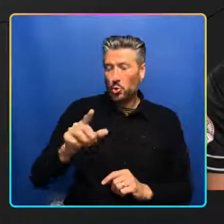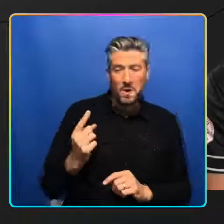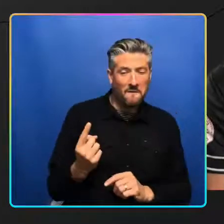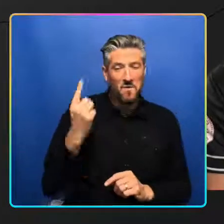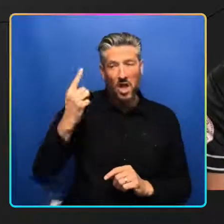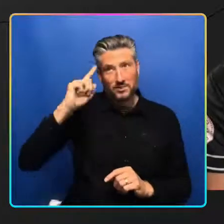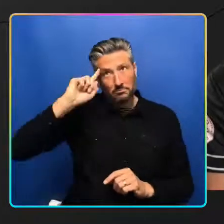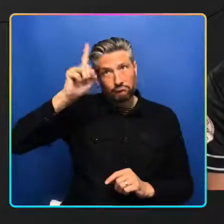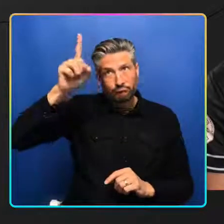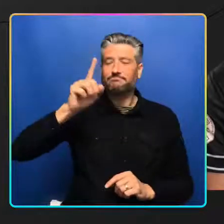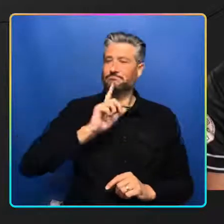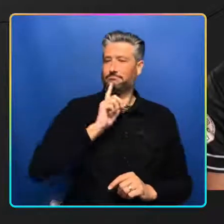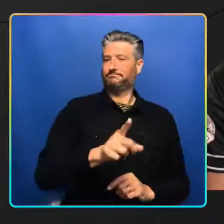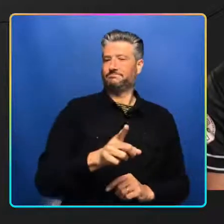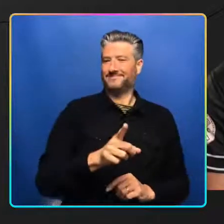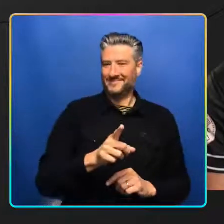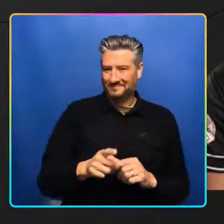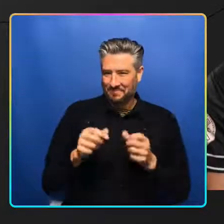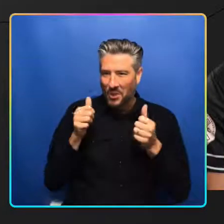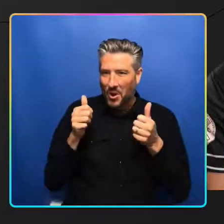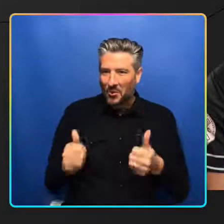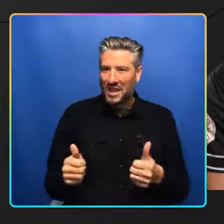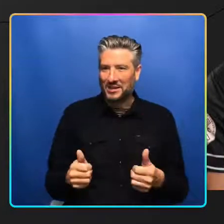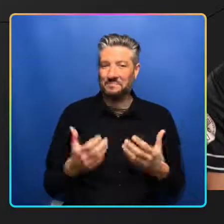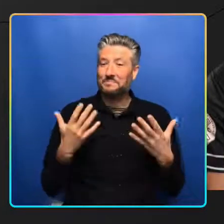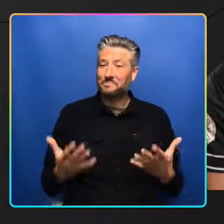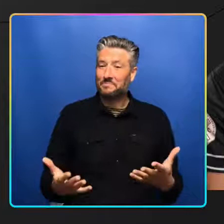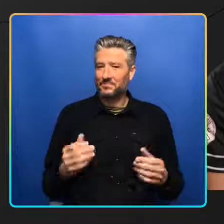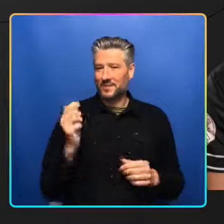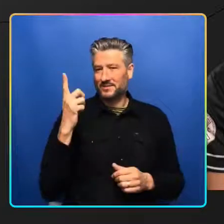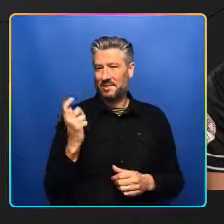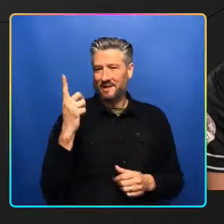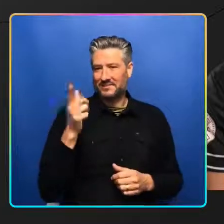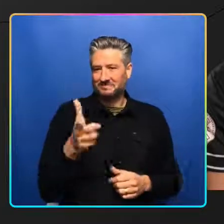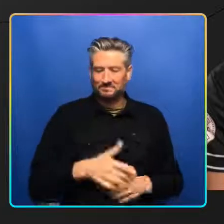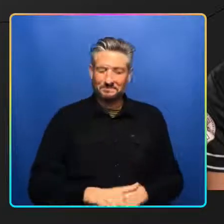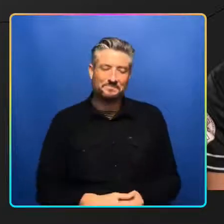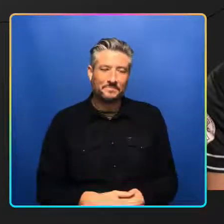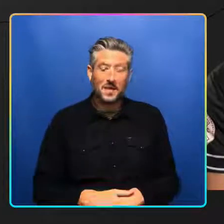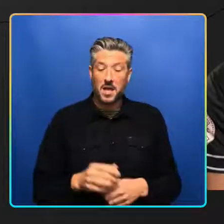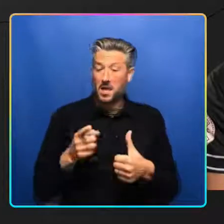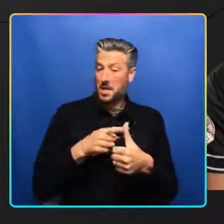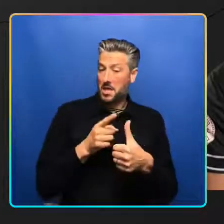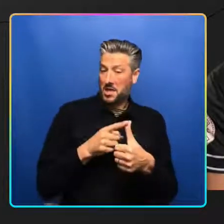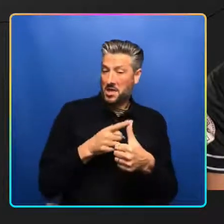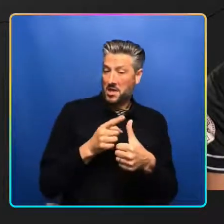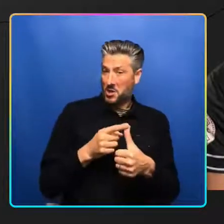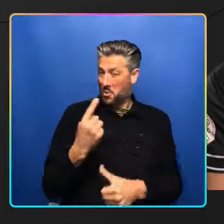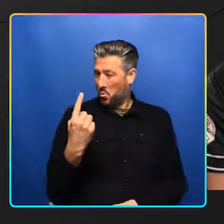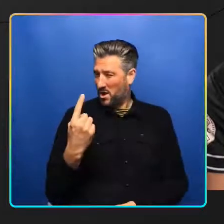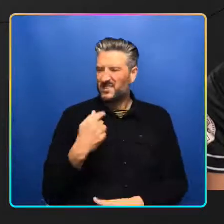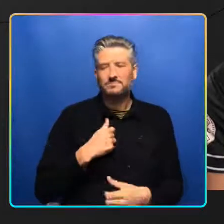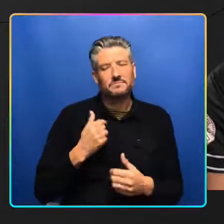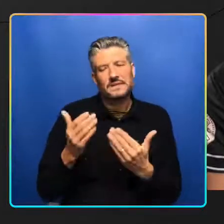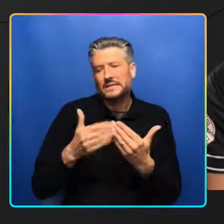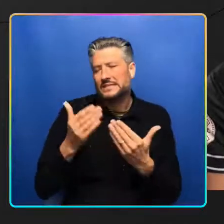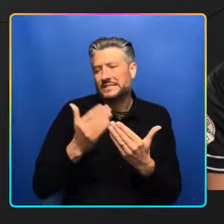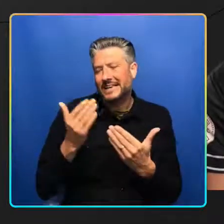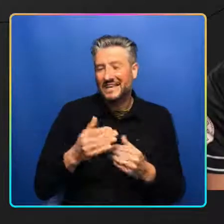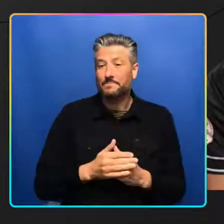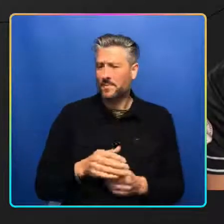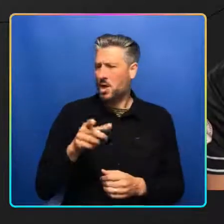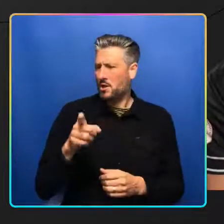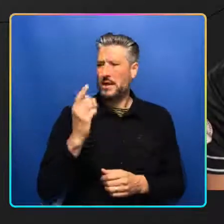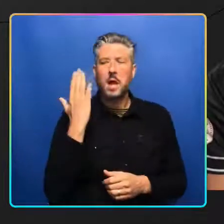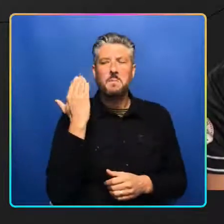Okay, so let's get started. Question number 1, fairly easy one. You actually briefly mentioned it in